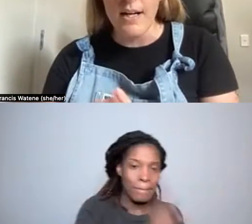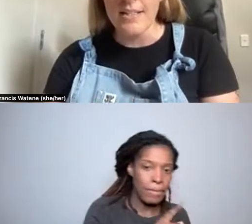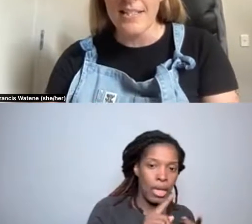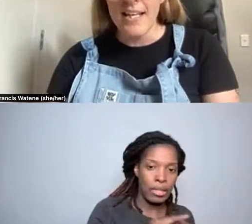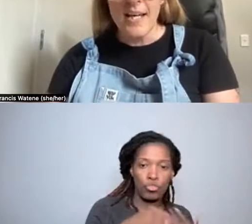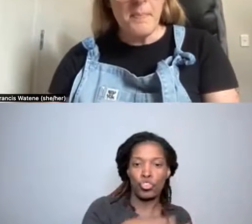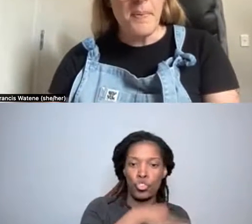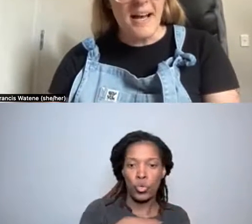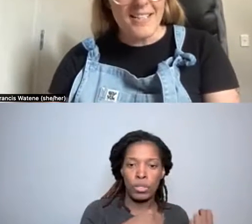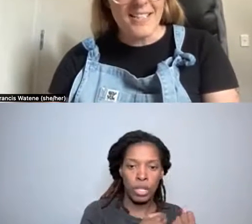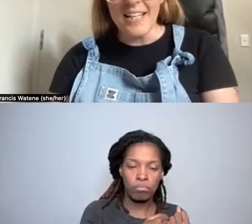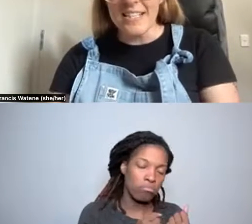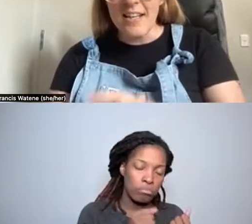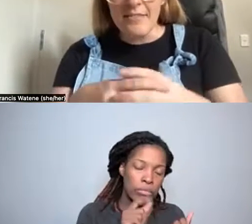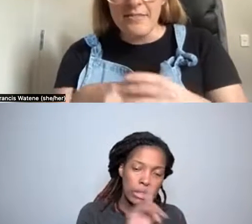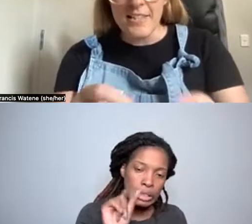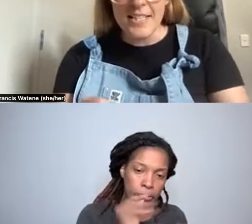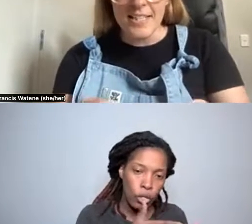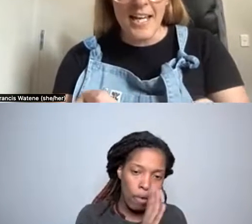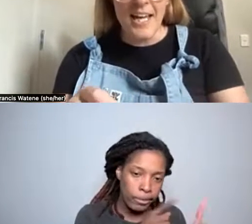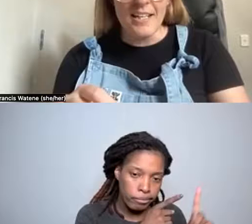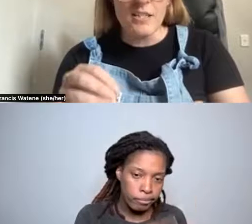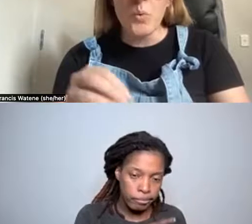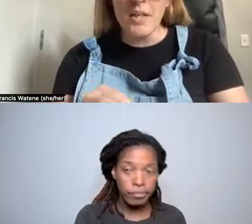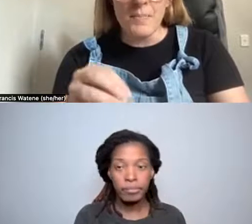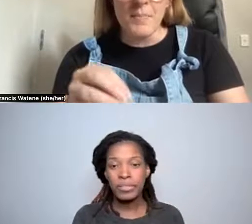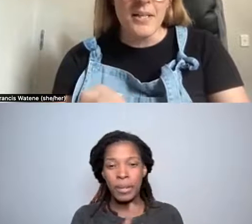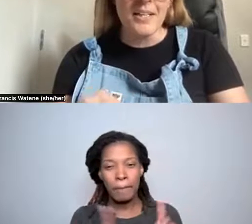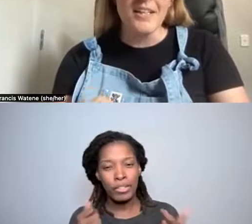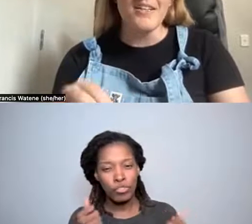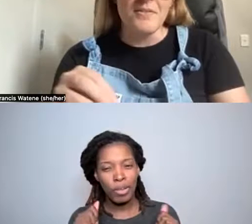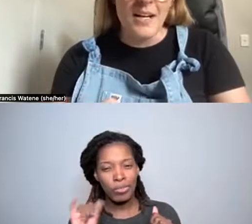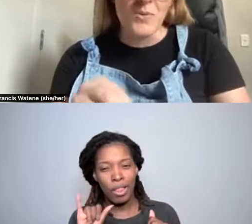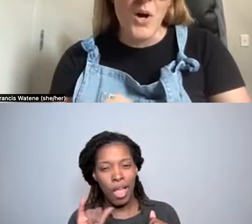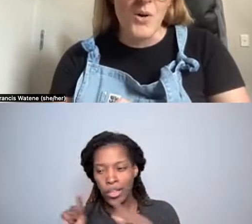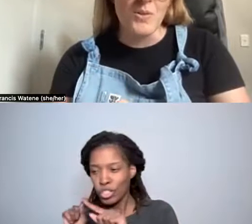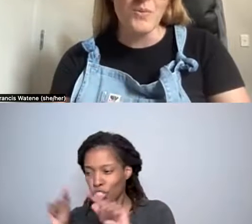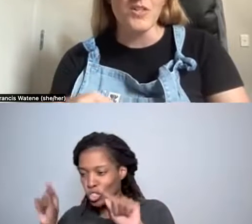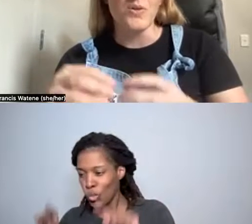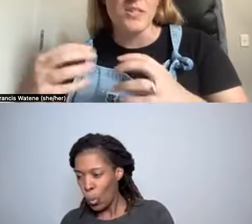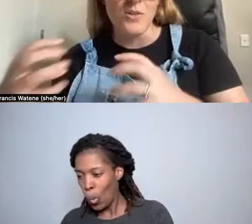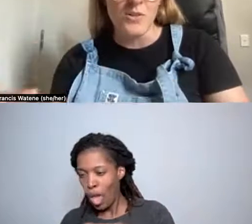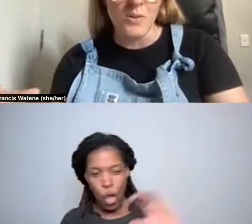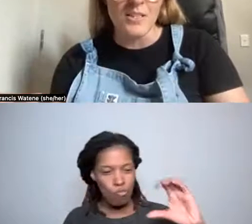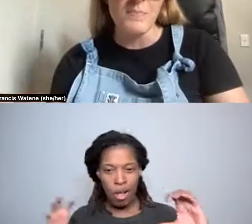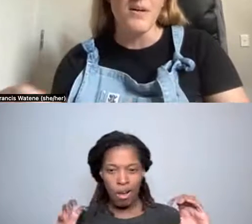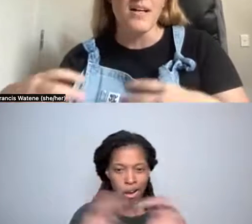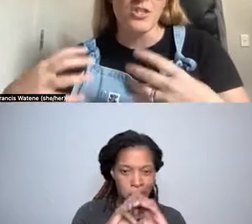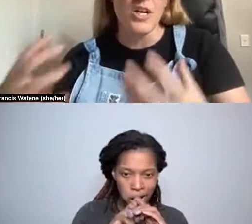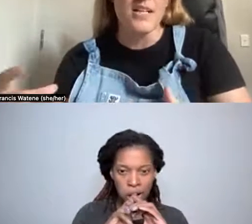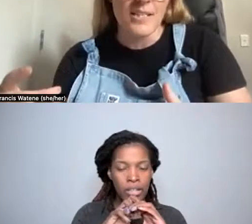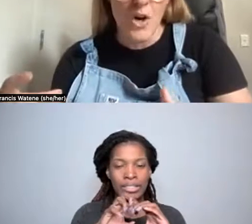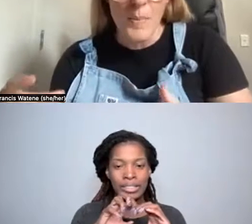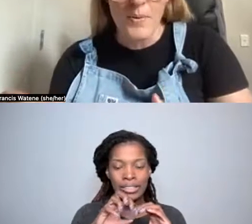disability rights. But it's like fitting a square peg in a round hole when you're a social